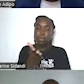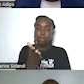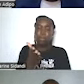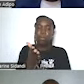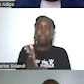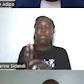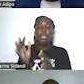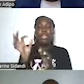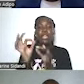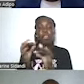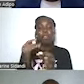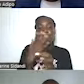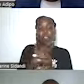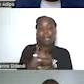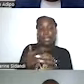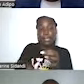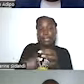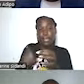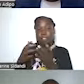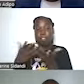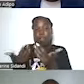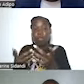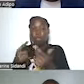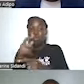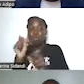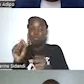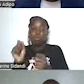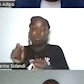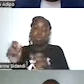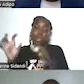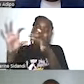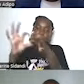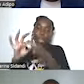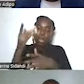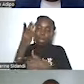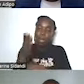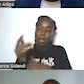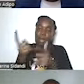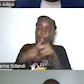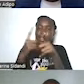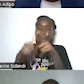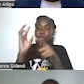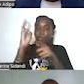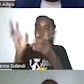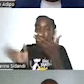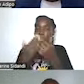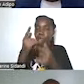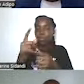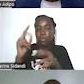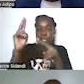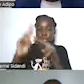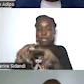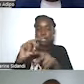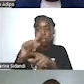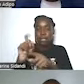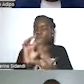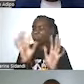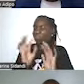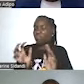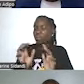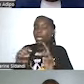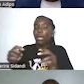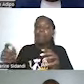able to link you up so that you can actually take the learning. They allow you to sit for your exams, not sit for exams, attend